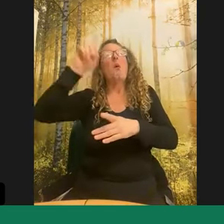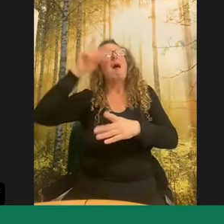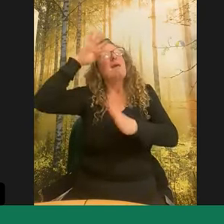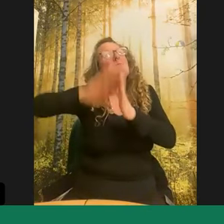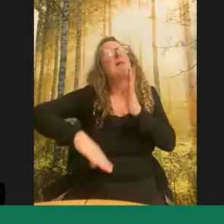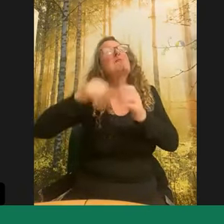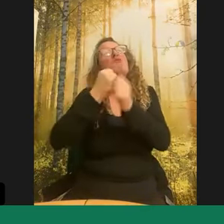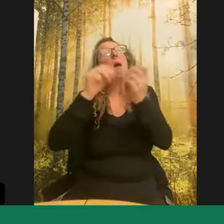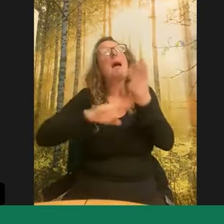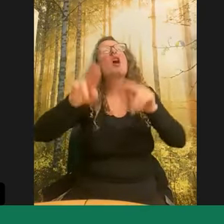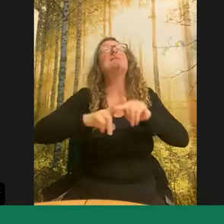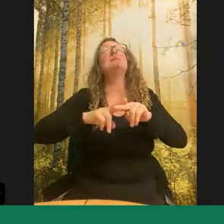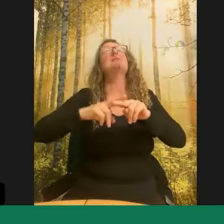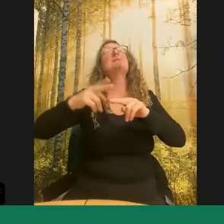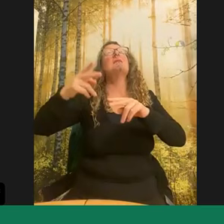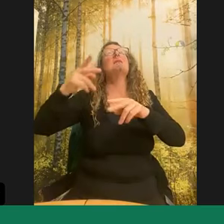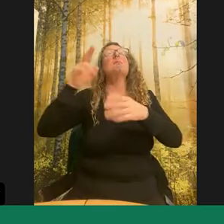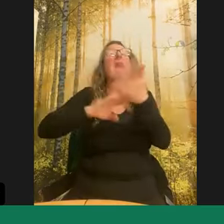grandparents and ancestors have gone through?